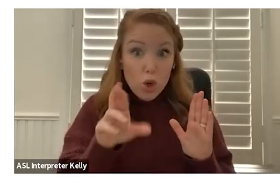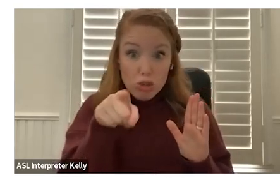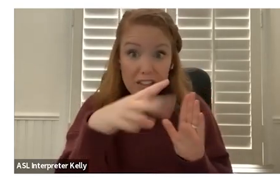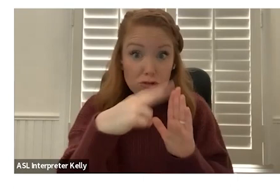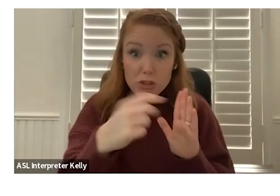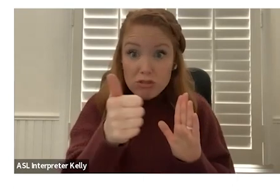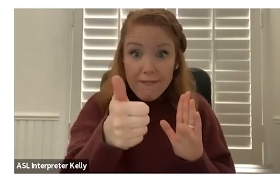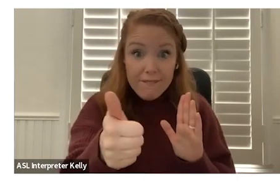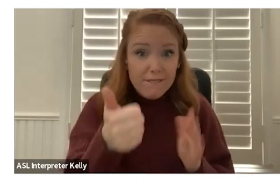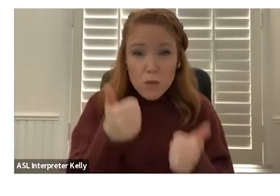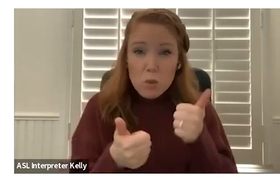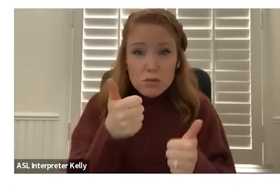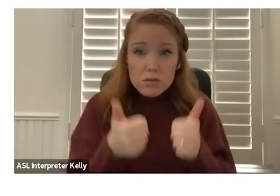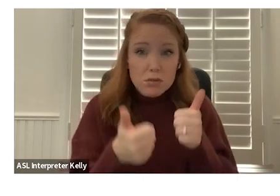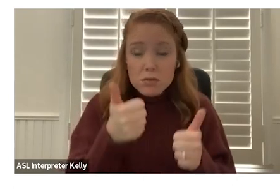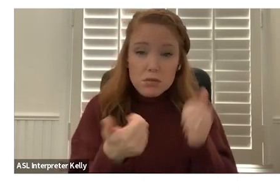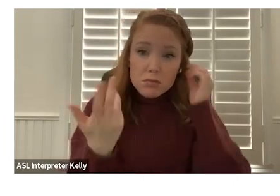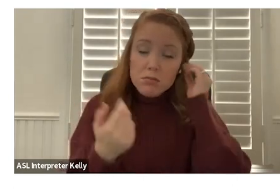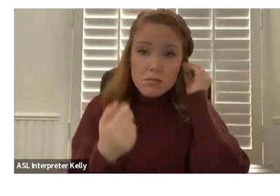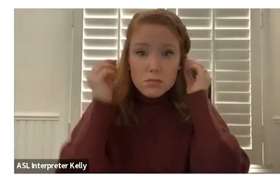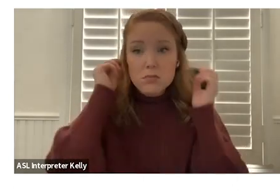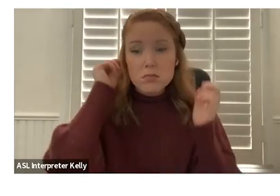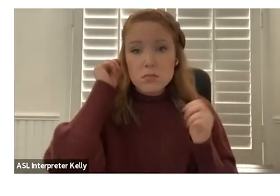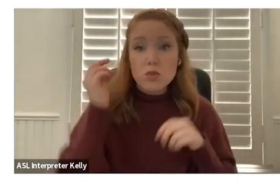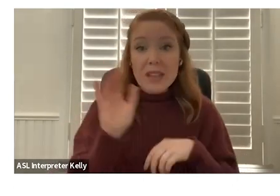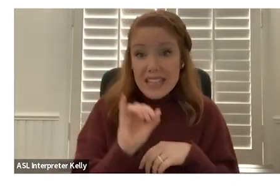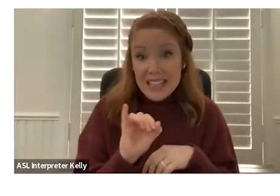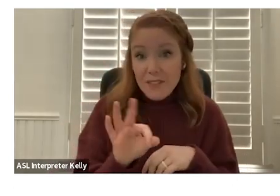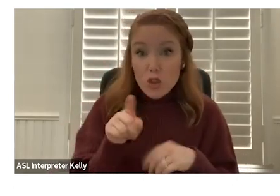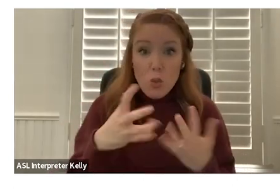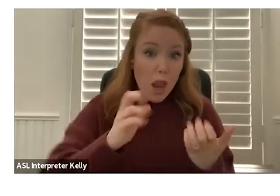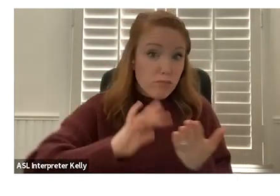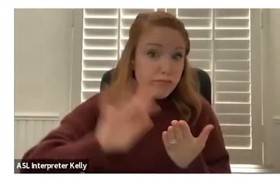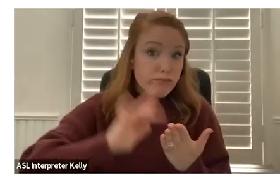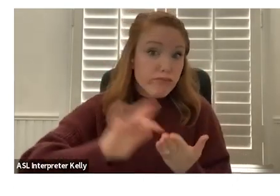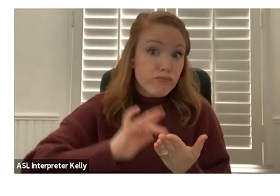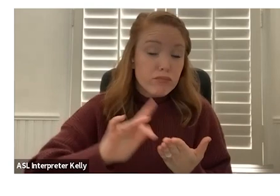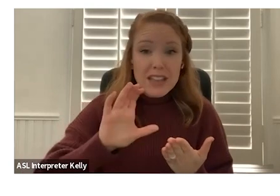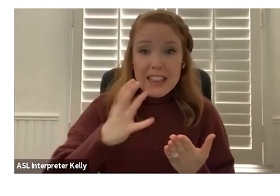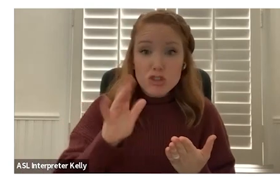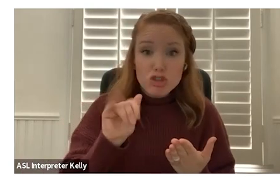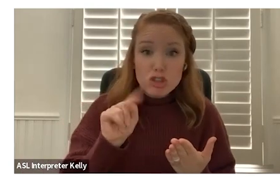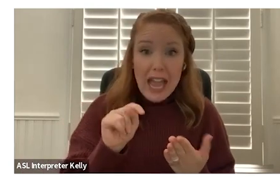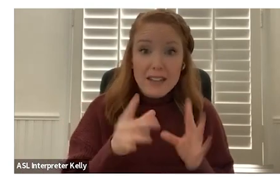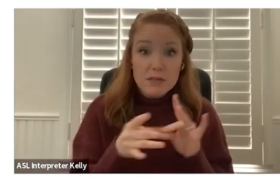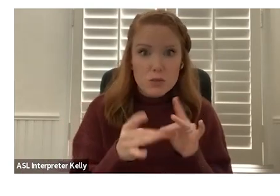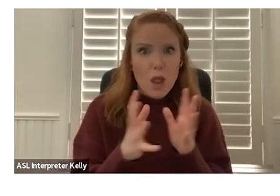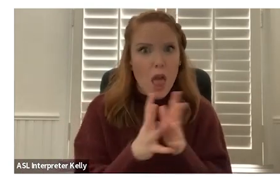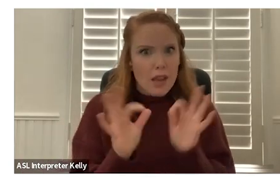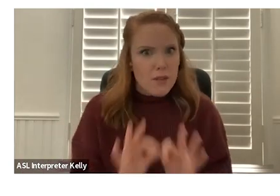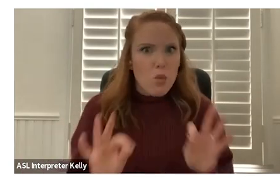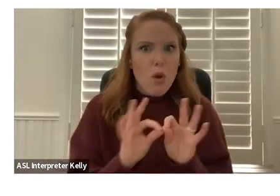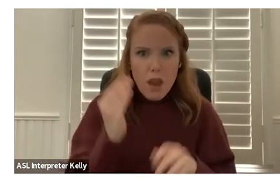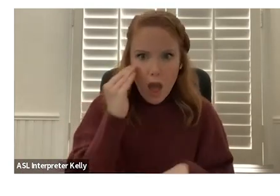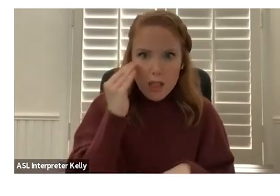we share on Slack, and a similar experience to what you've seen in the chat here. It happens also on